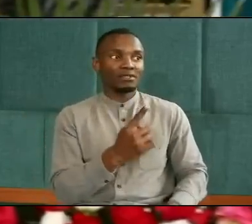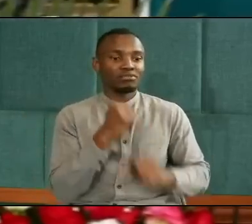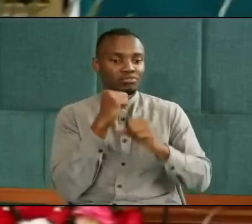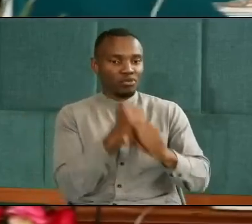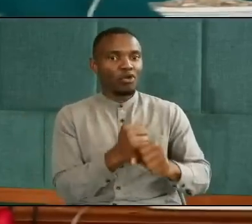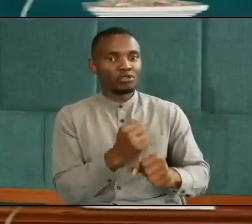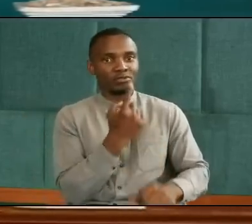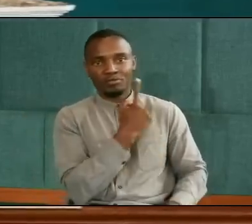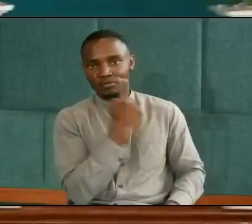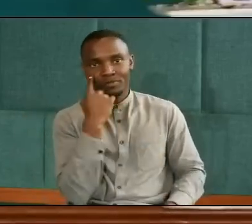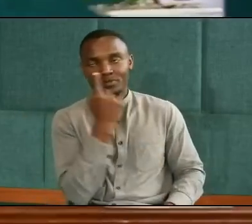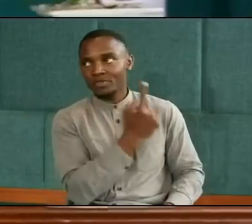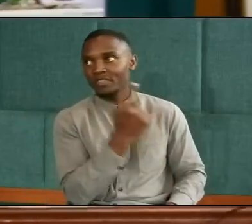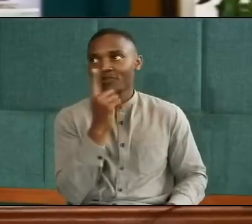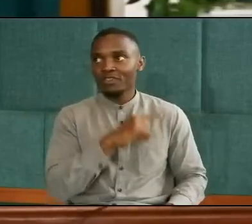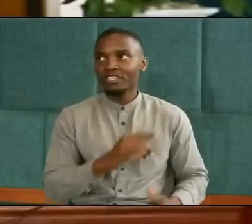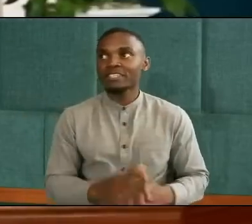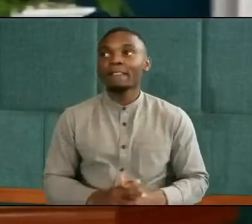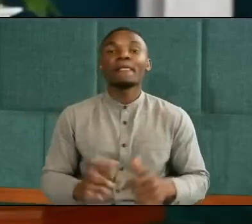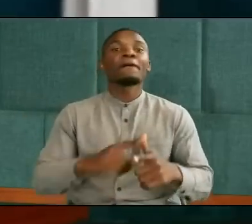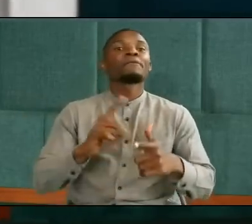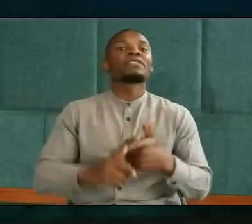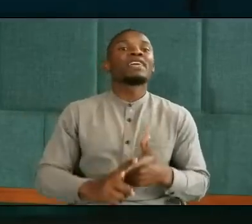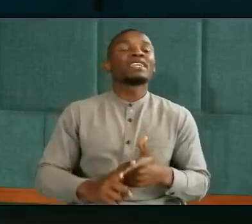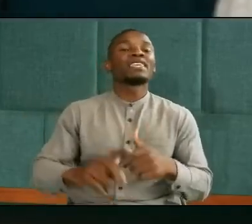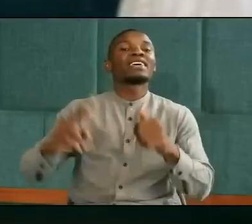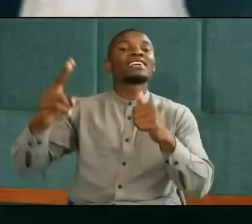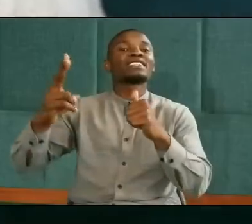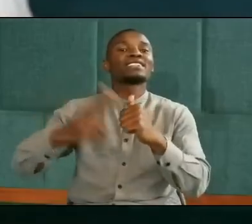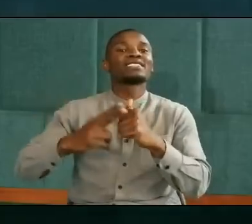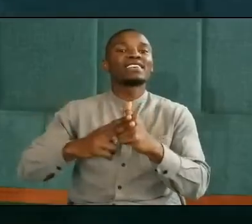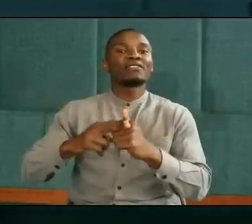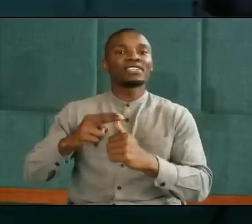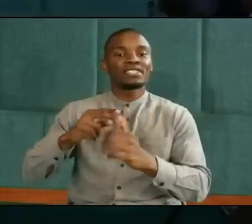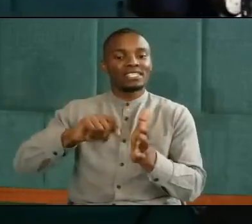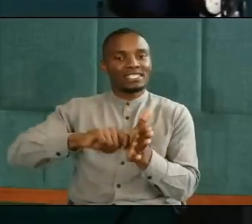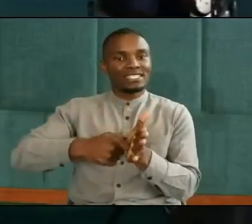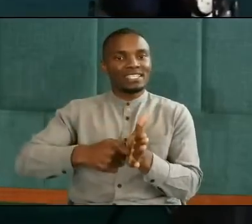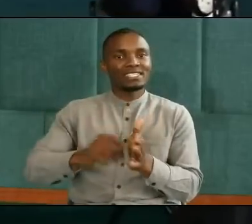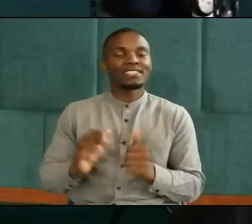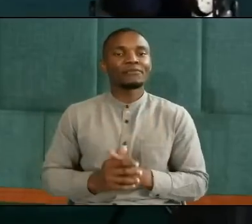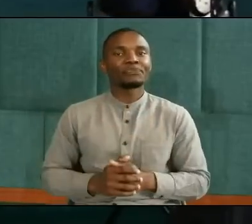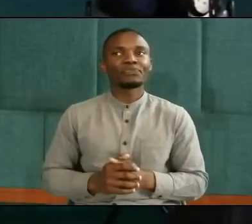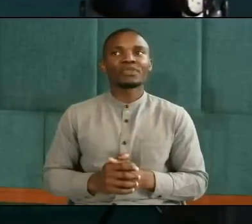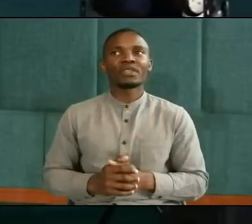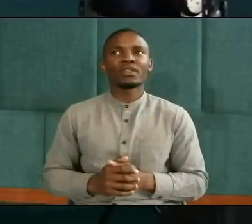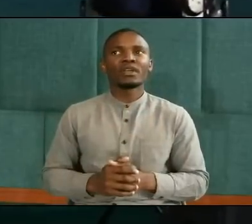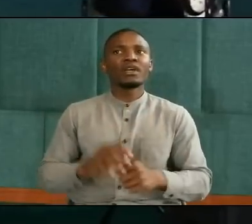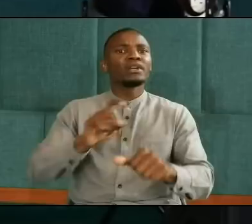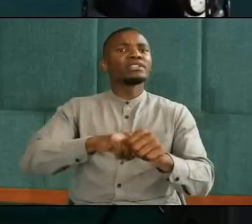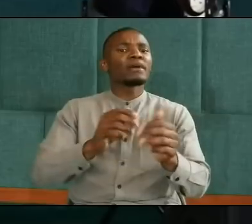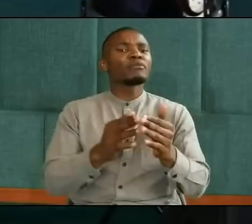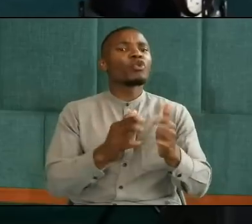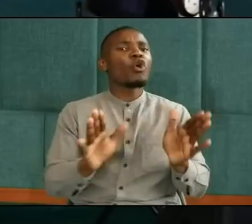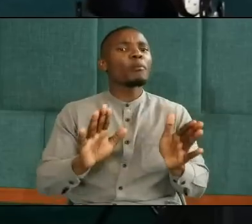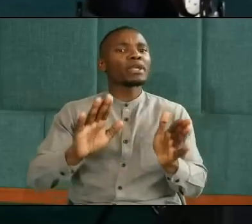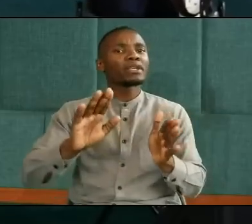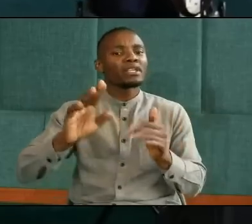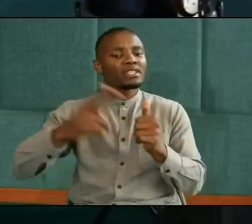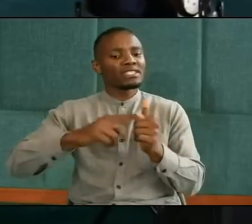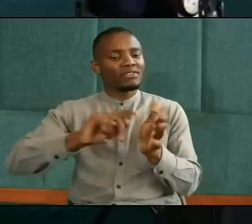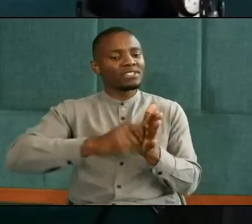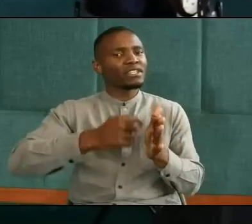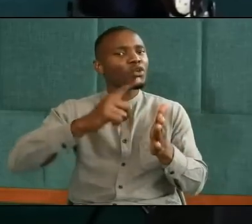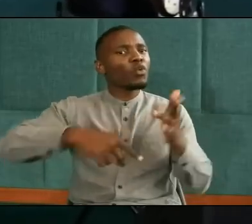first seal. Let me rush down to the seventh seal. We're going to talk about this tonight. When you open the seventh seal,